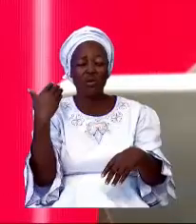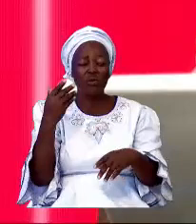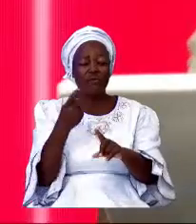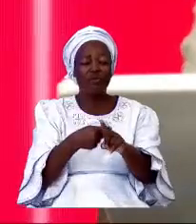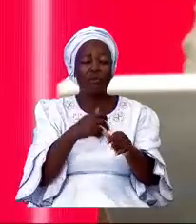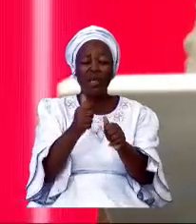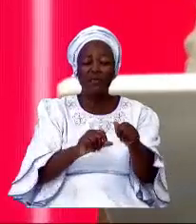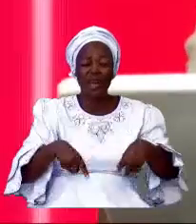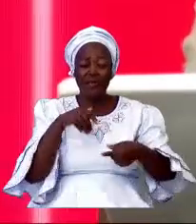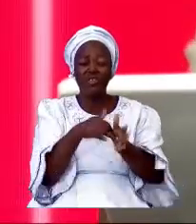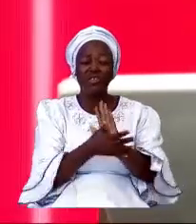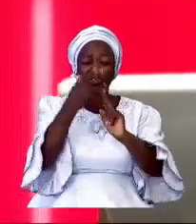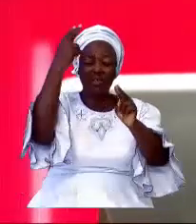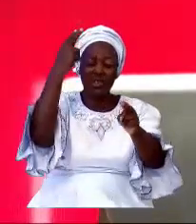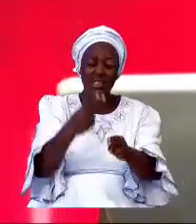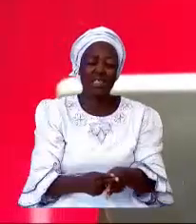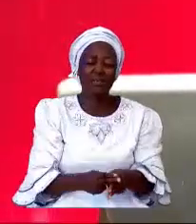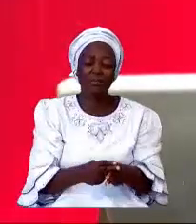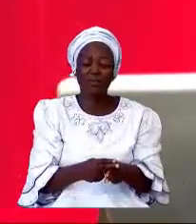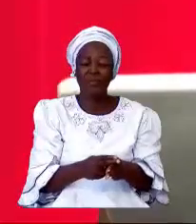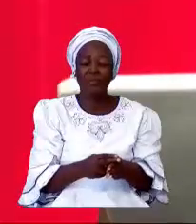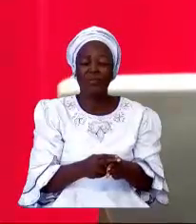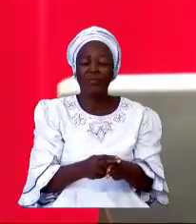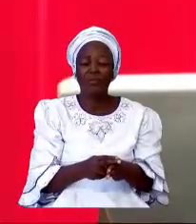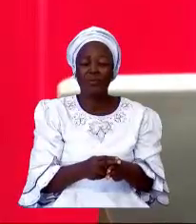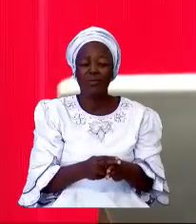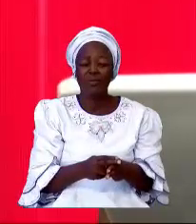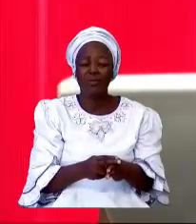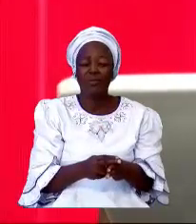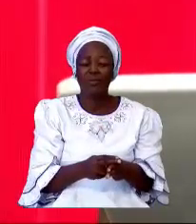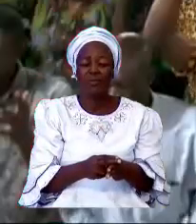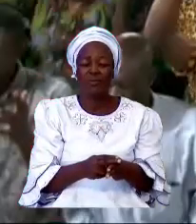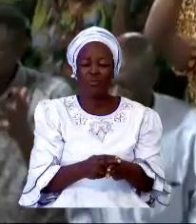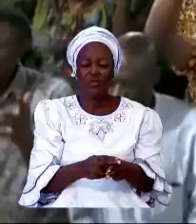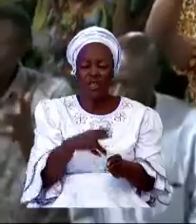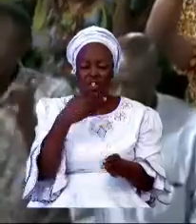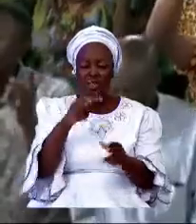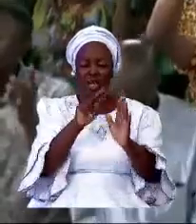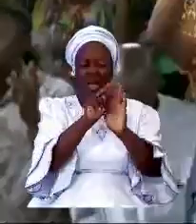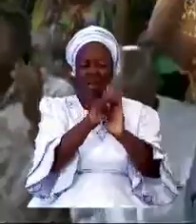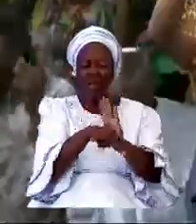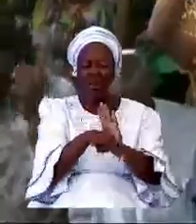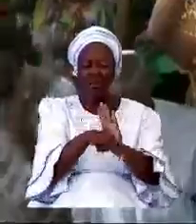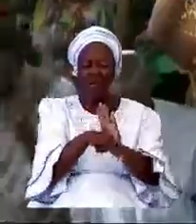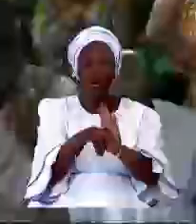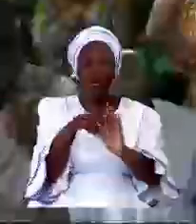all that hour is gone from every life in Jesus' name.